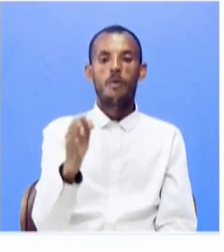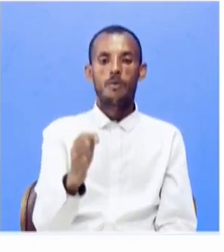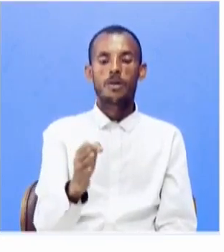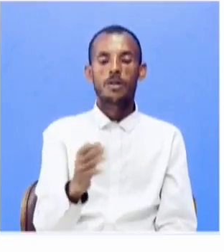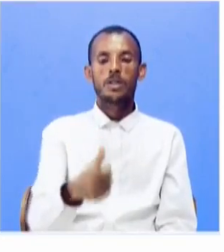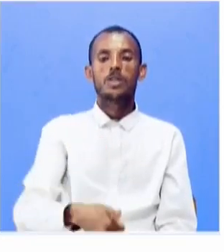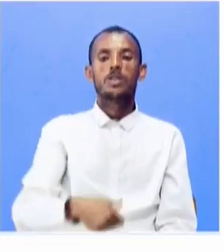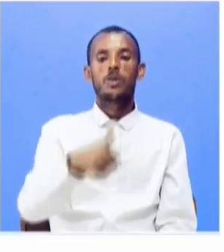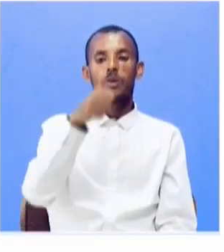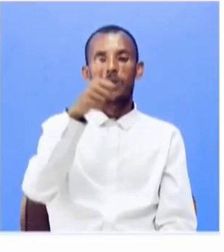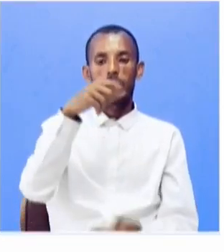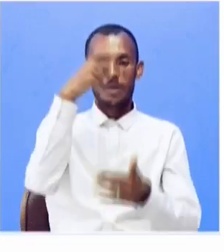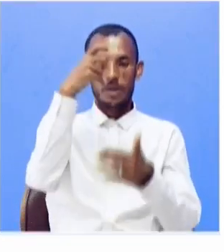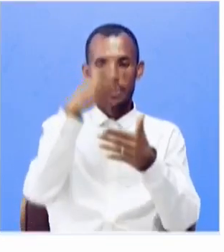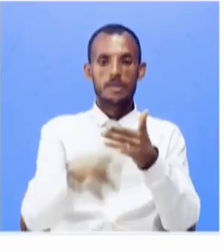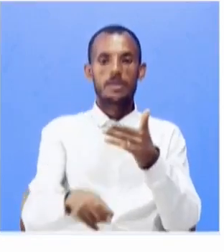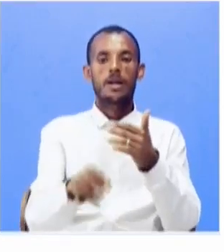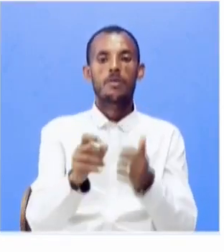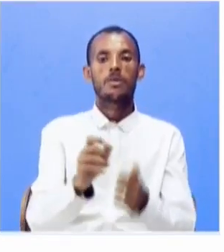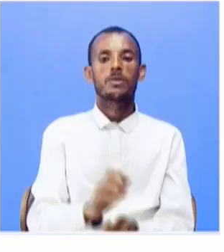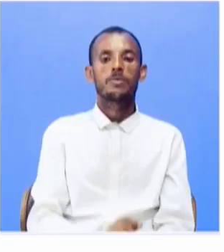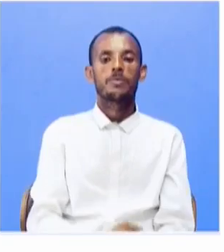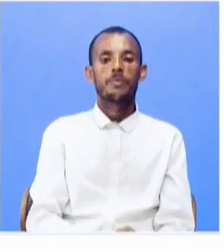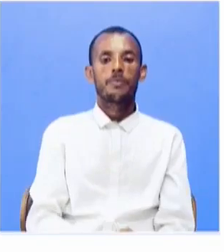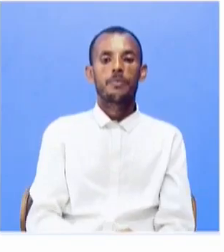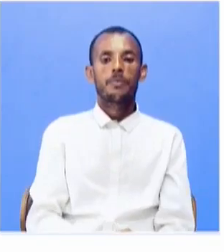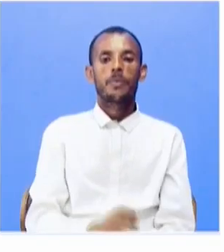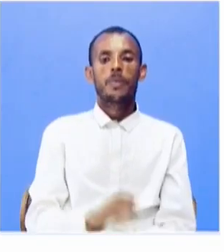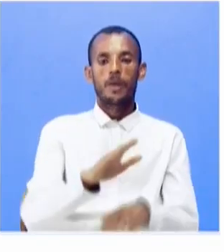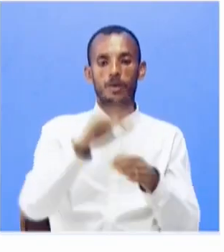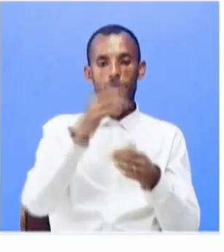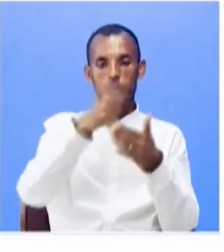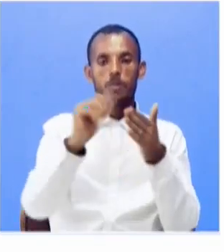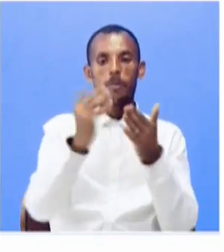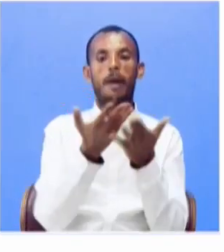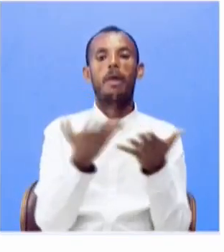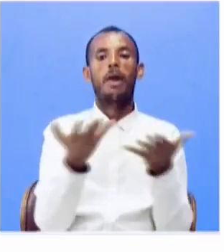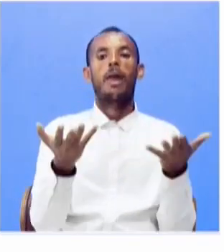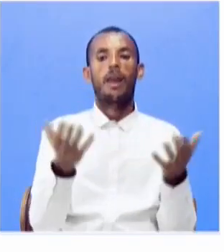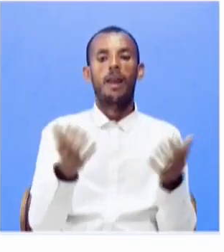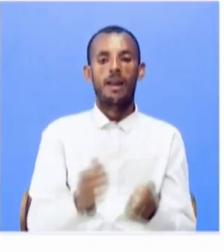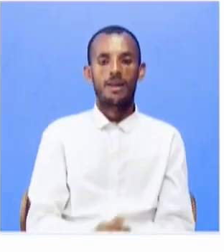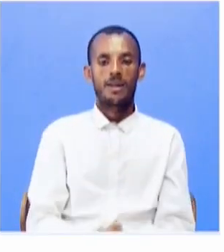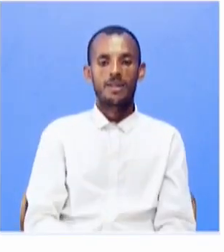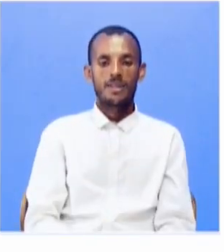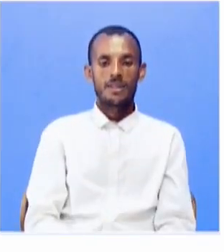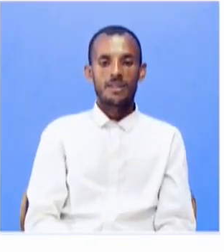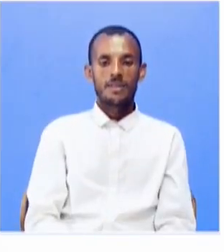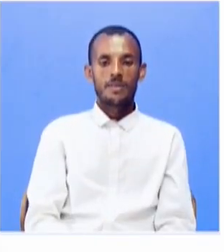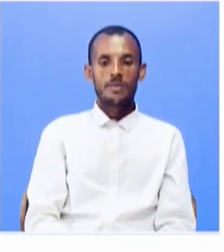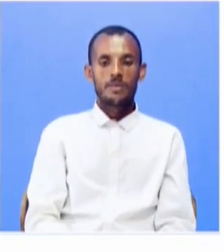of the original cost or the cost of the material.